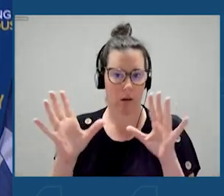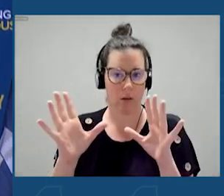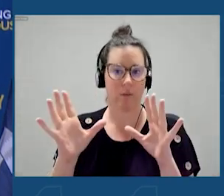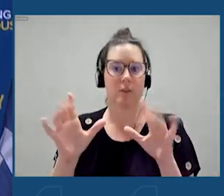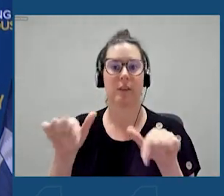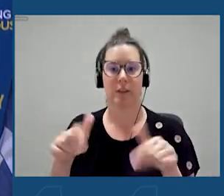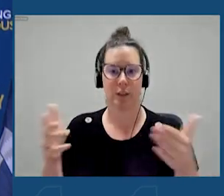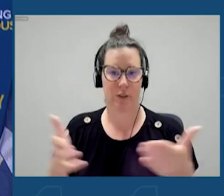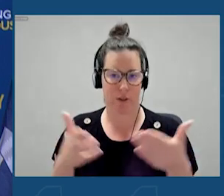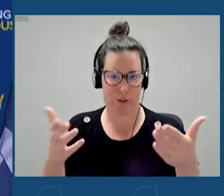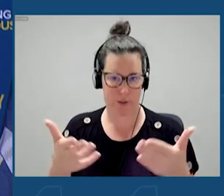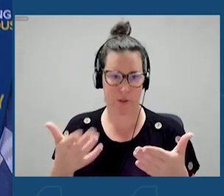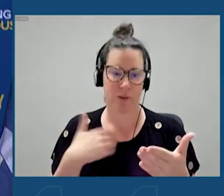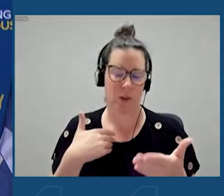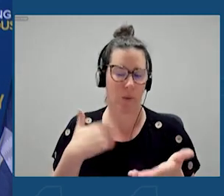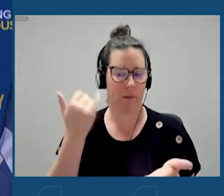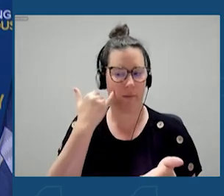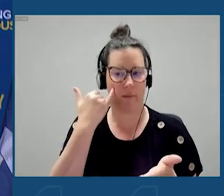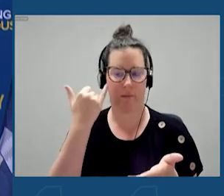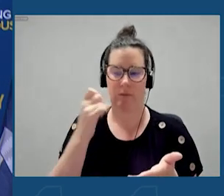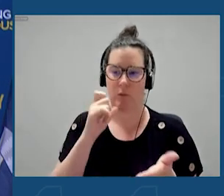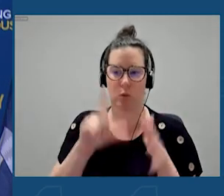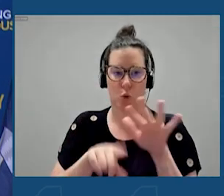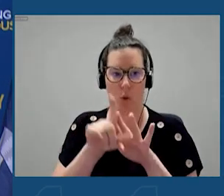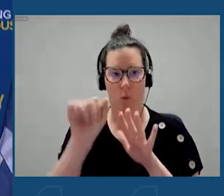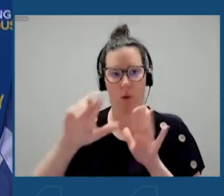we'll forgive a lot of people. And Osbert